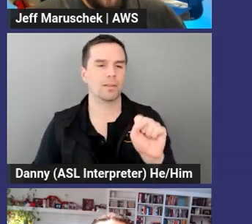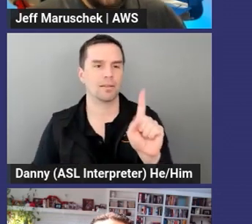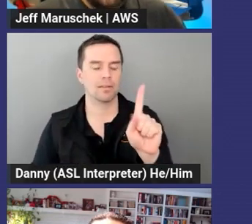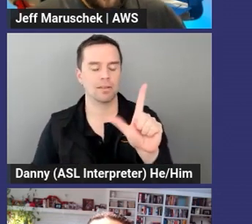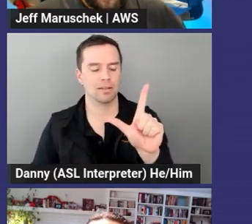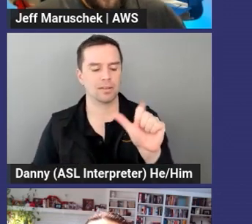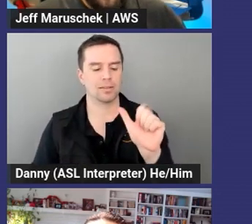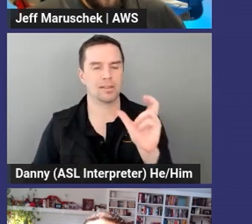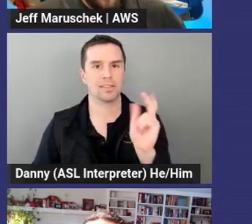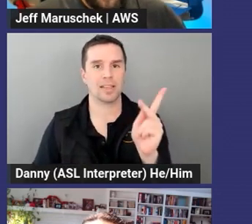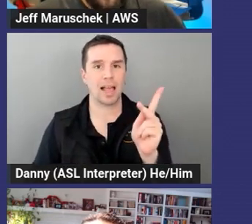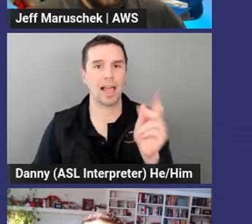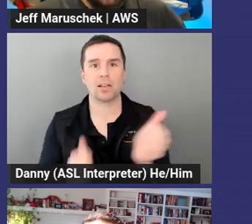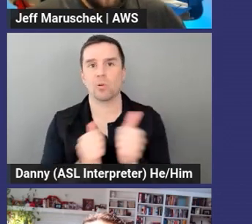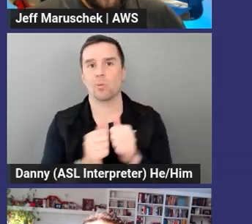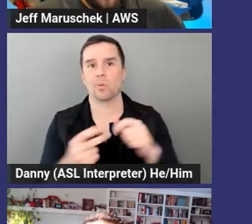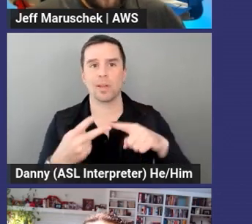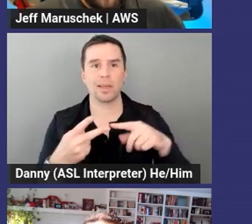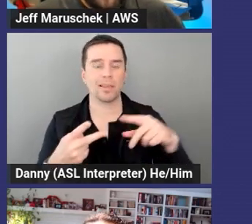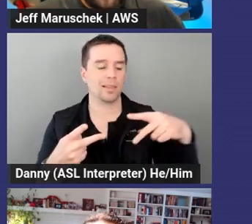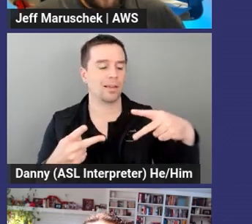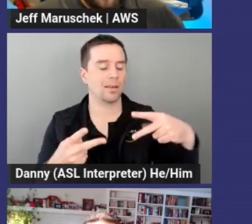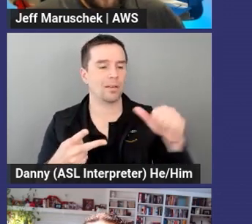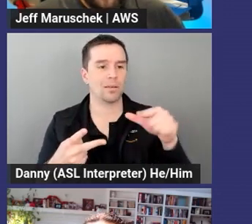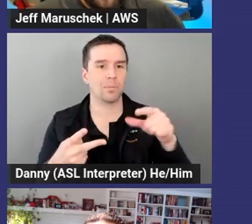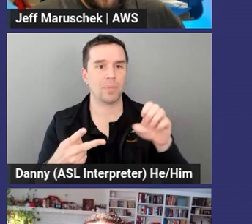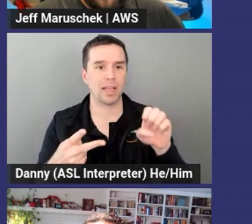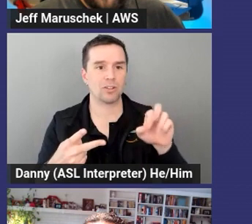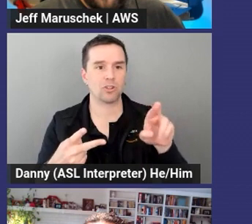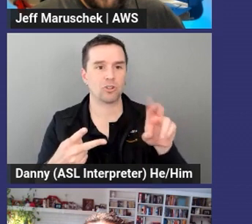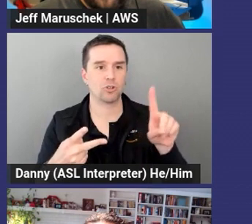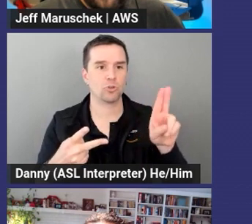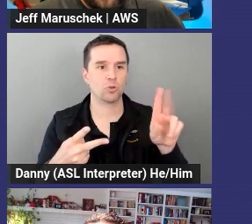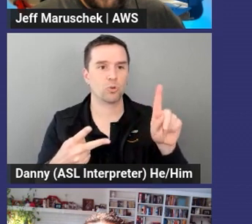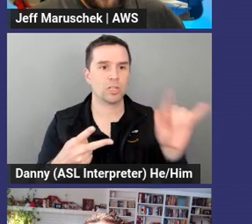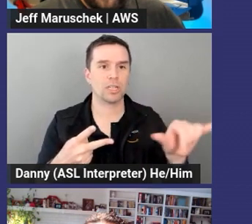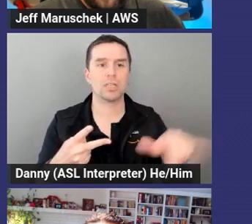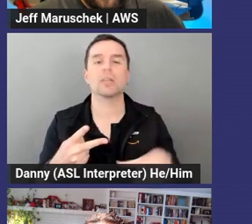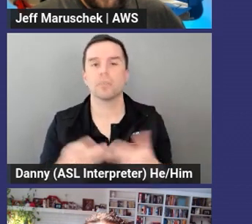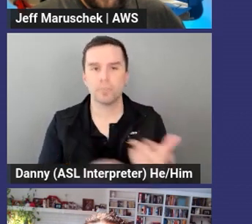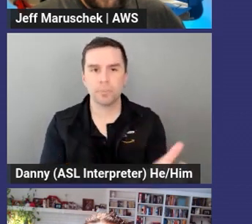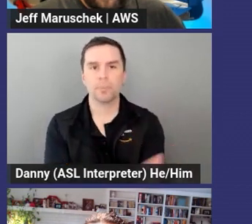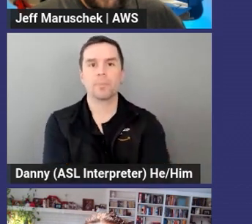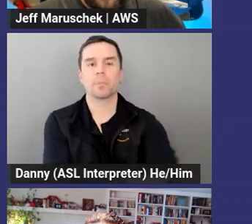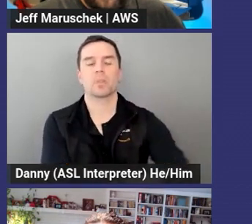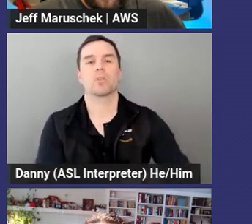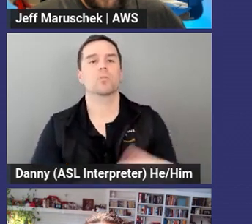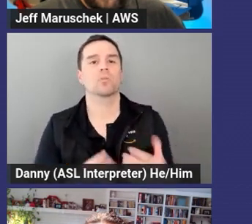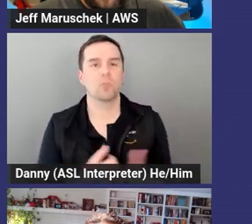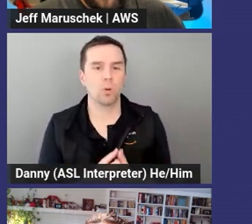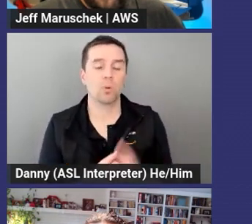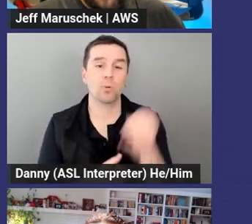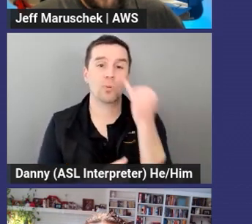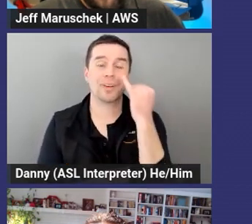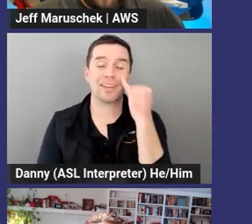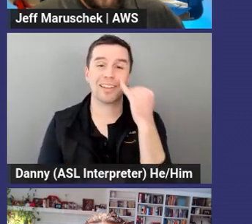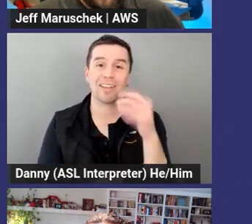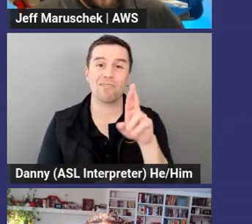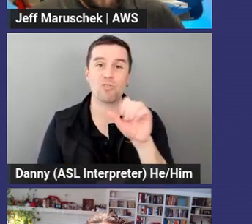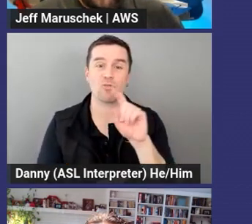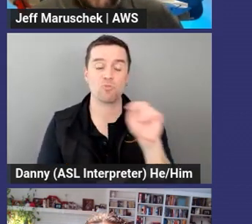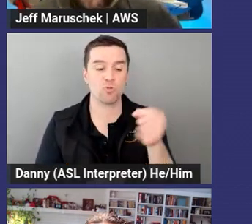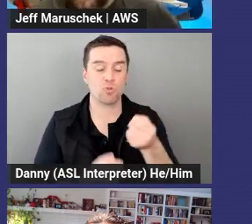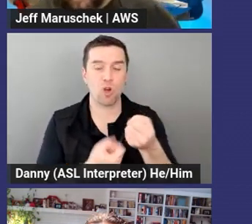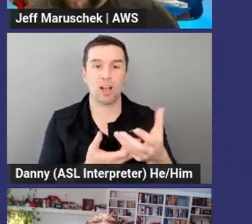also wanted to touch on the last bit around view AWS health dashboard. So let's say the root cause of the problem is identified to be on